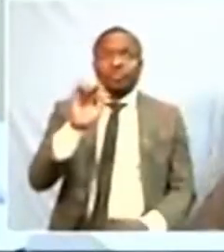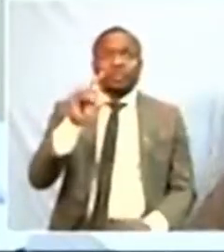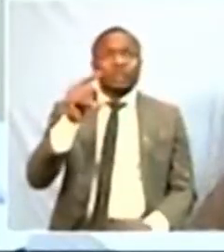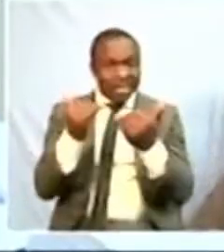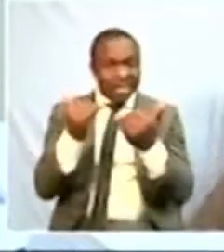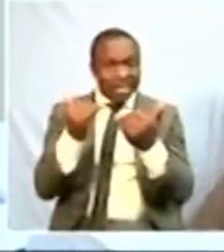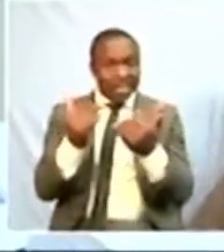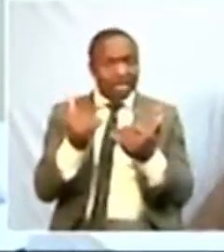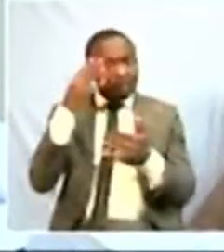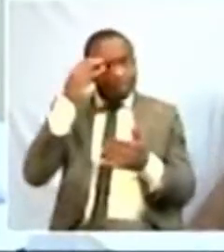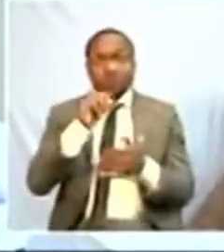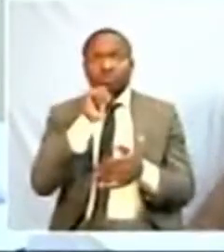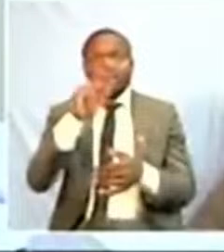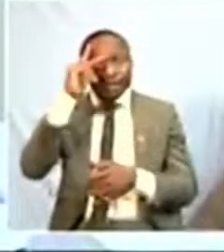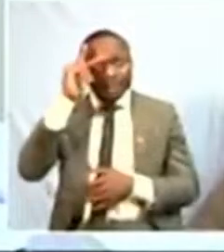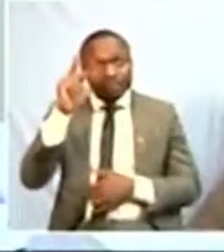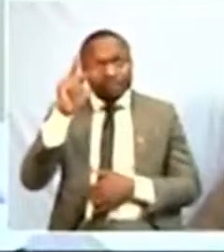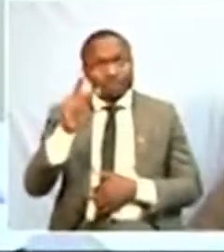But why not Kitwe?